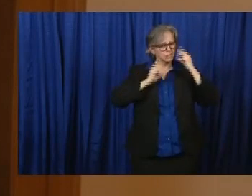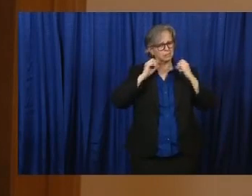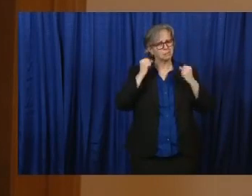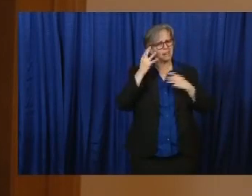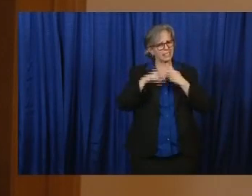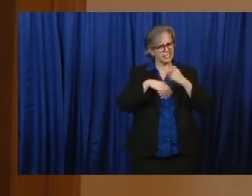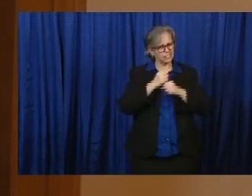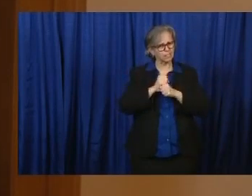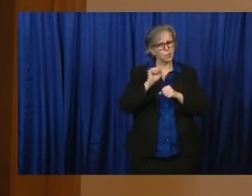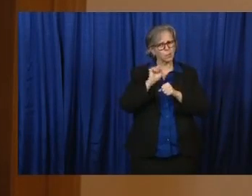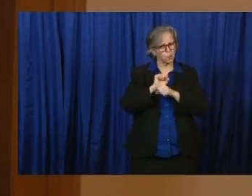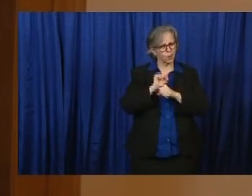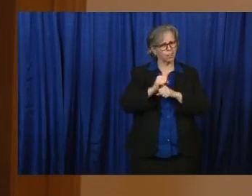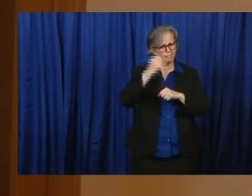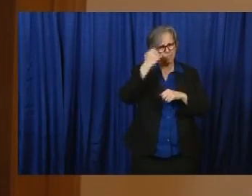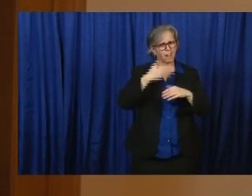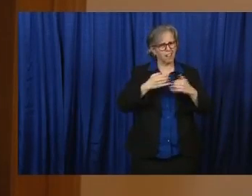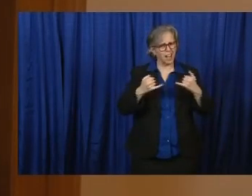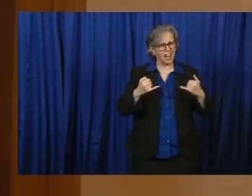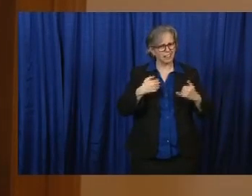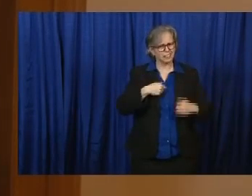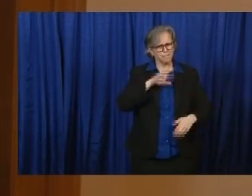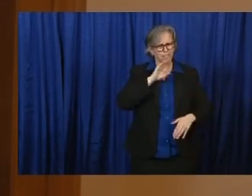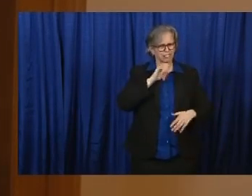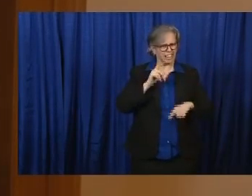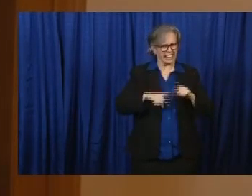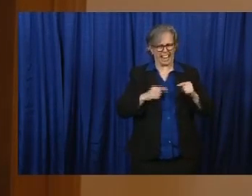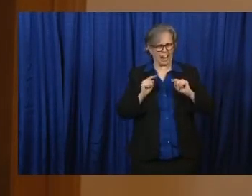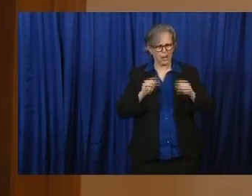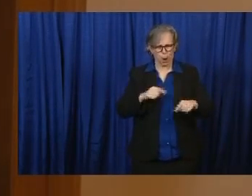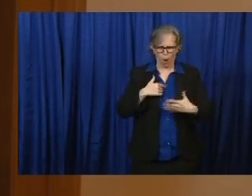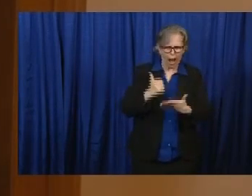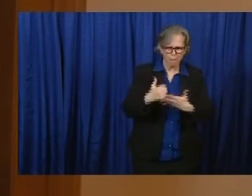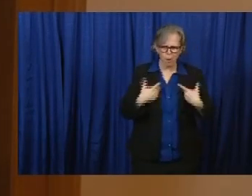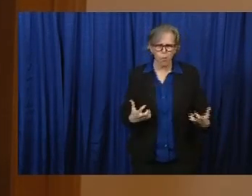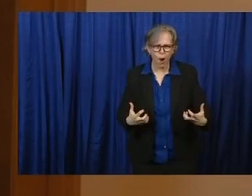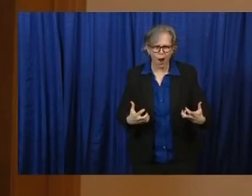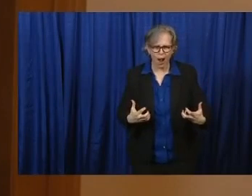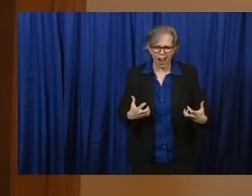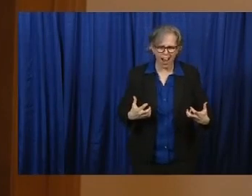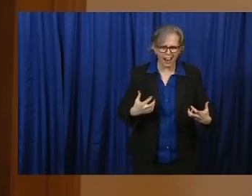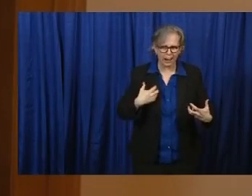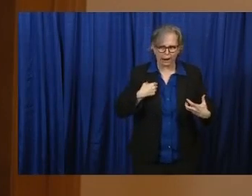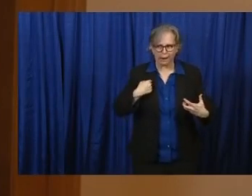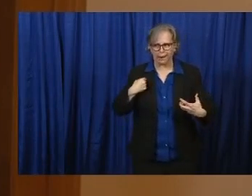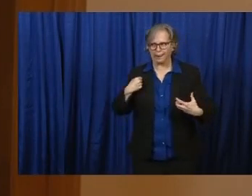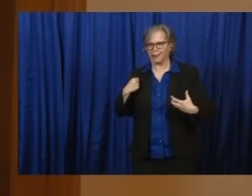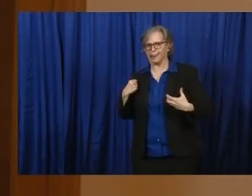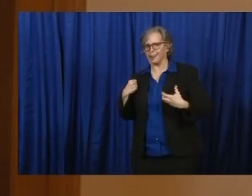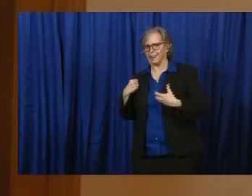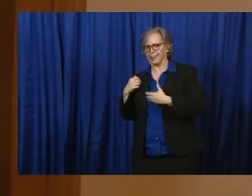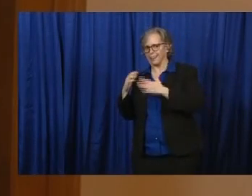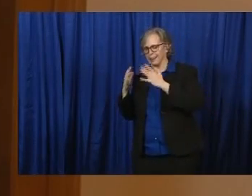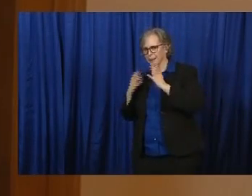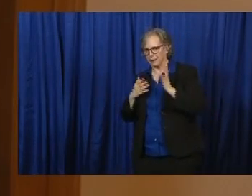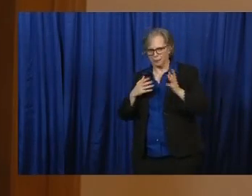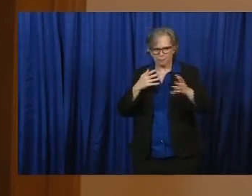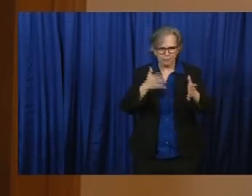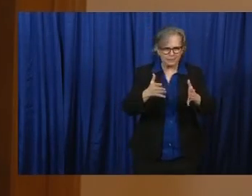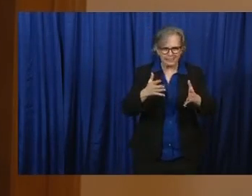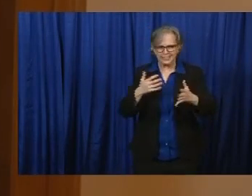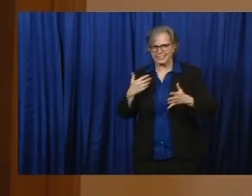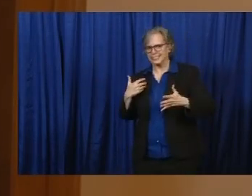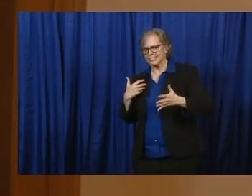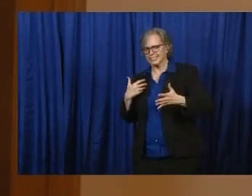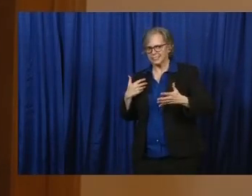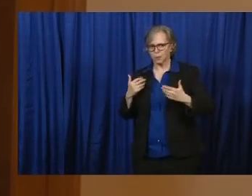can't just come in there and work alongside of you in doing this bigger picture planning. But this white coat represents all of